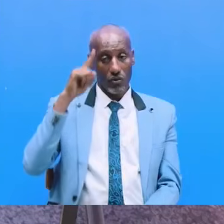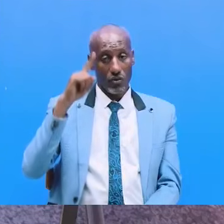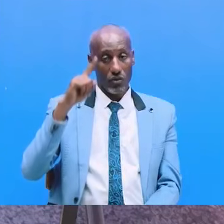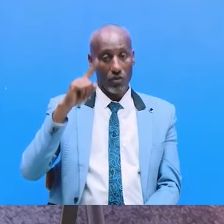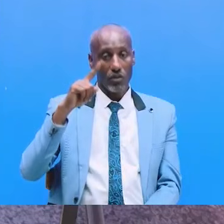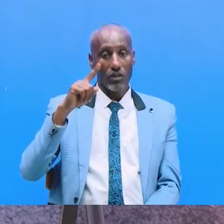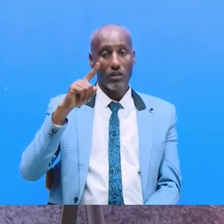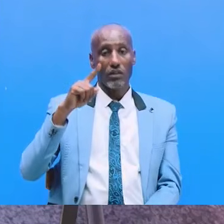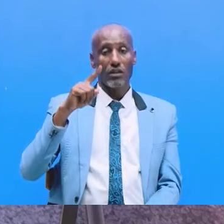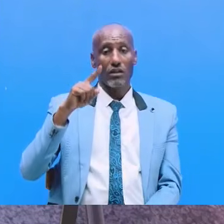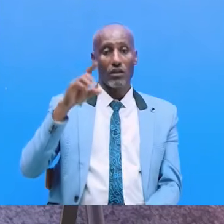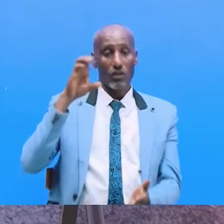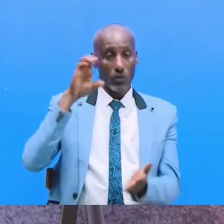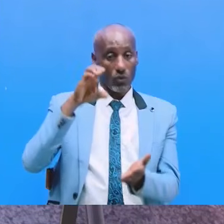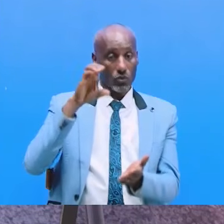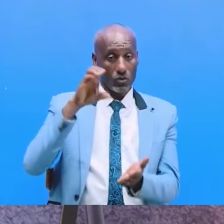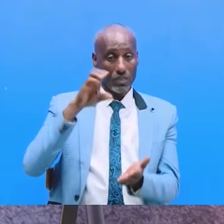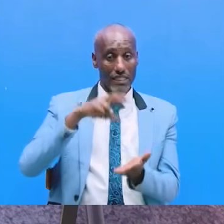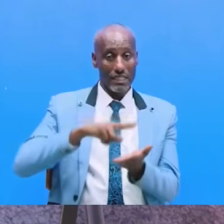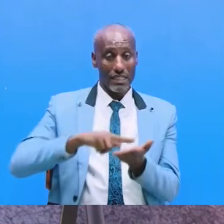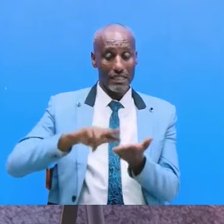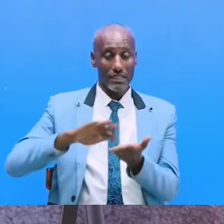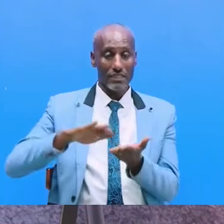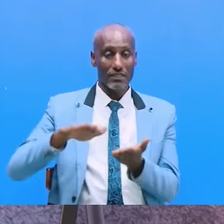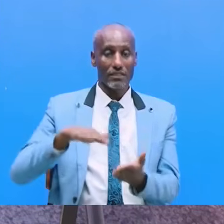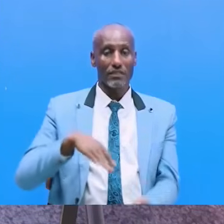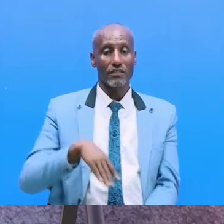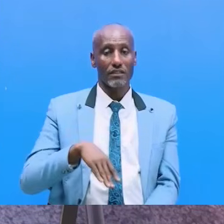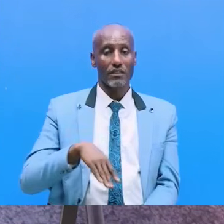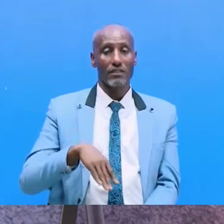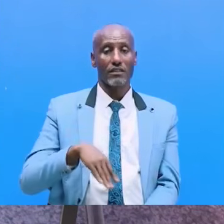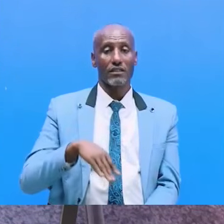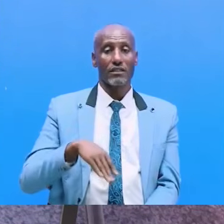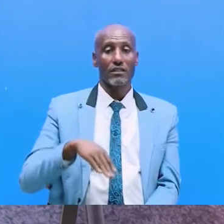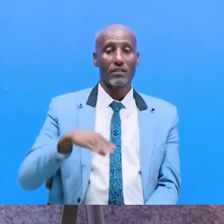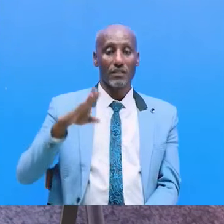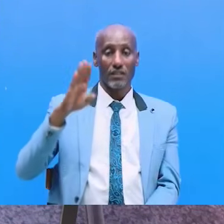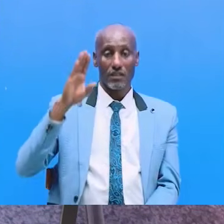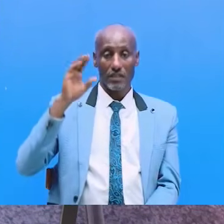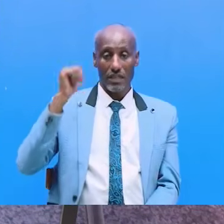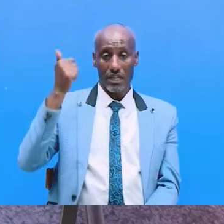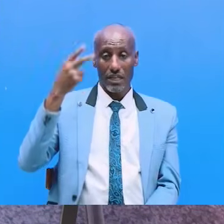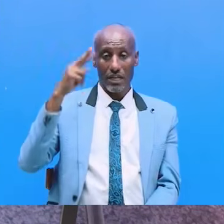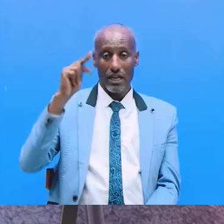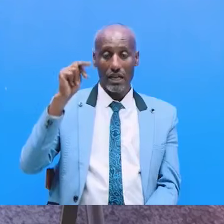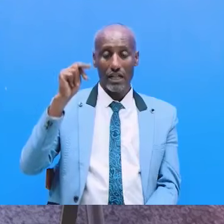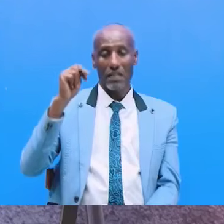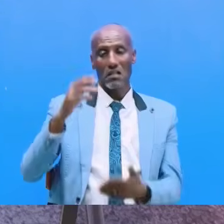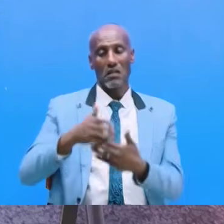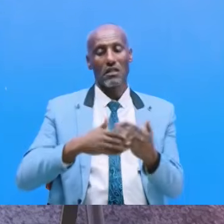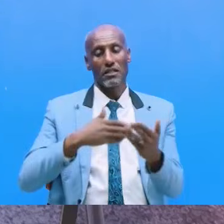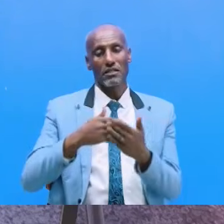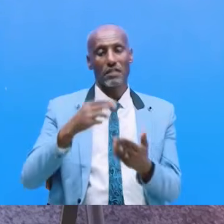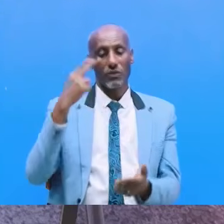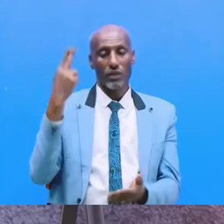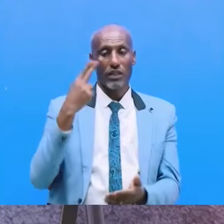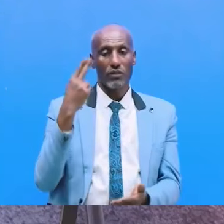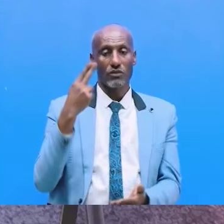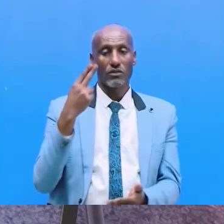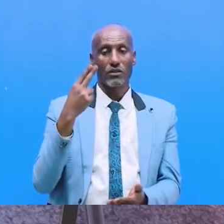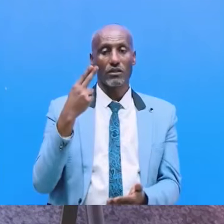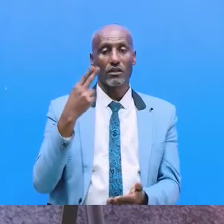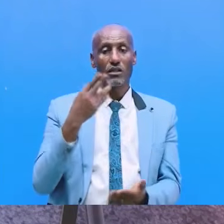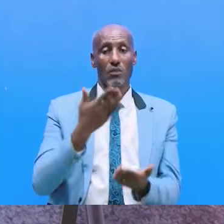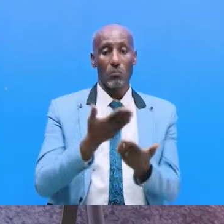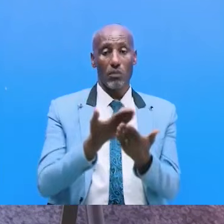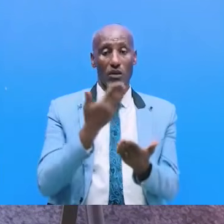with consonant letters, but not specific. When we come to an, easily we can use